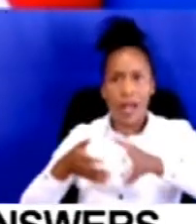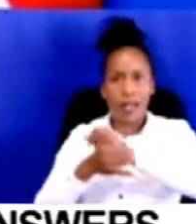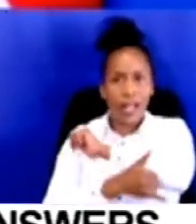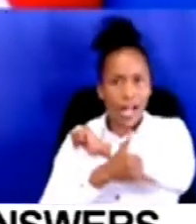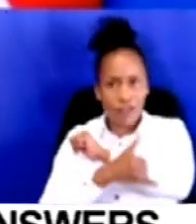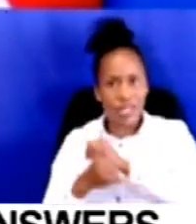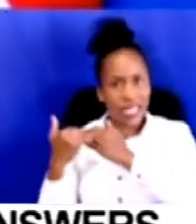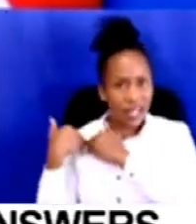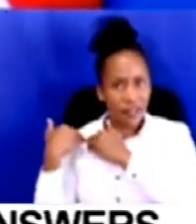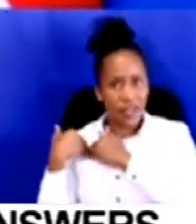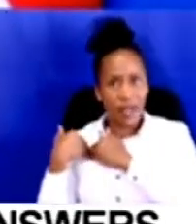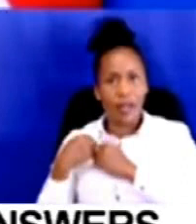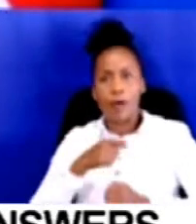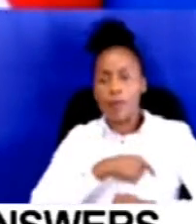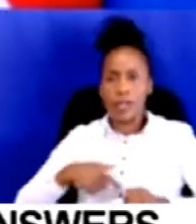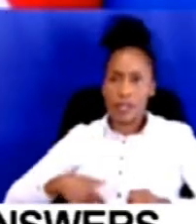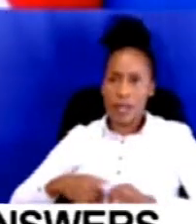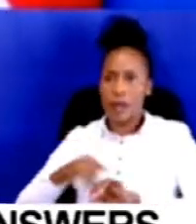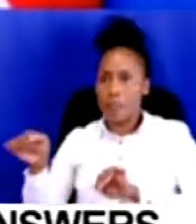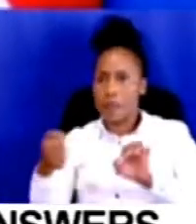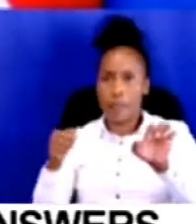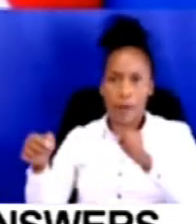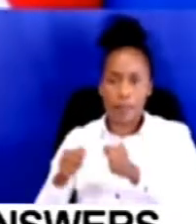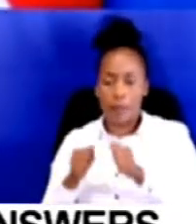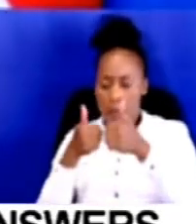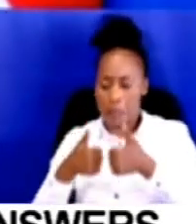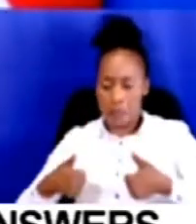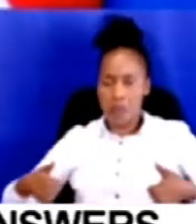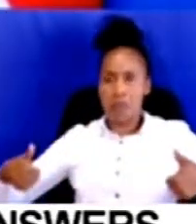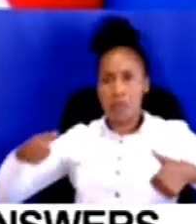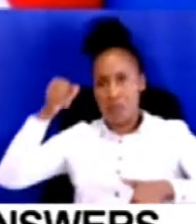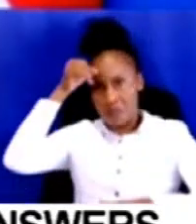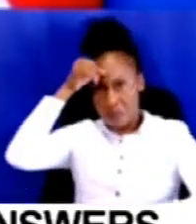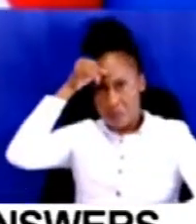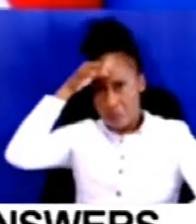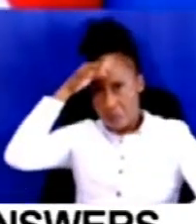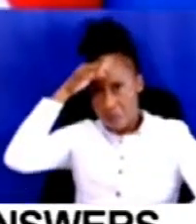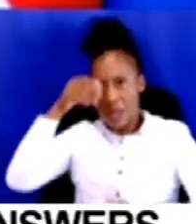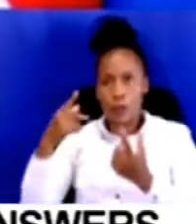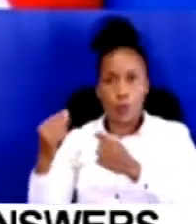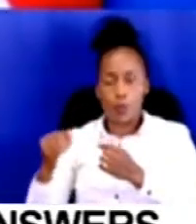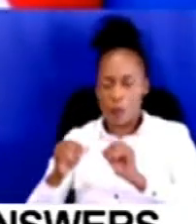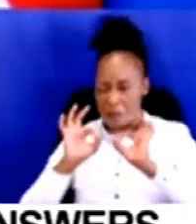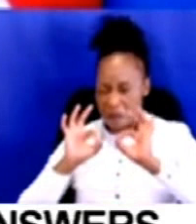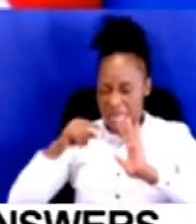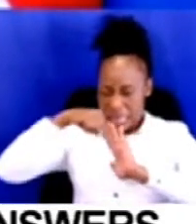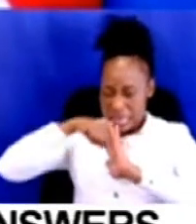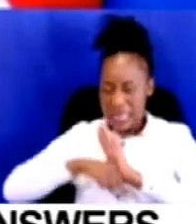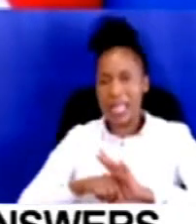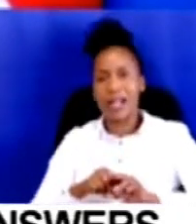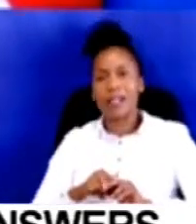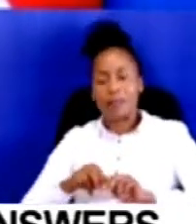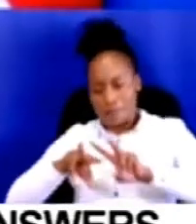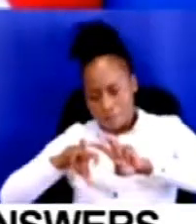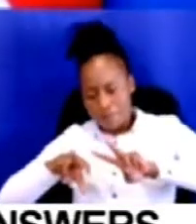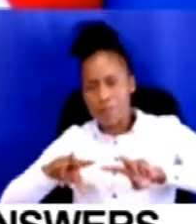President has appointed a panel of experts to conduct a thorough assessment of the country's response to deal with